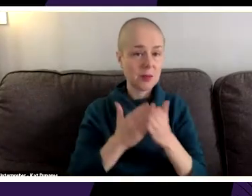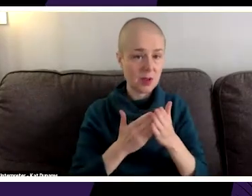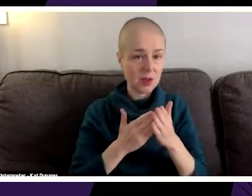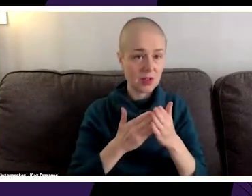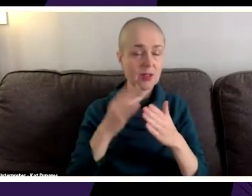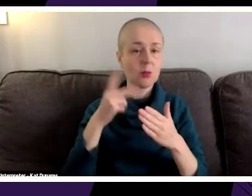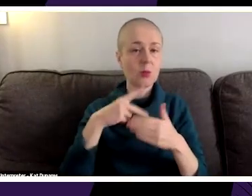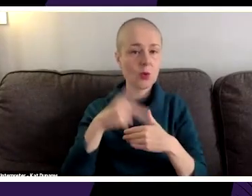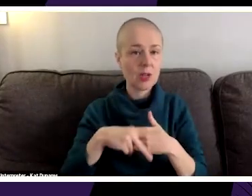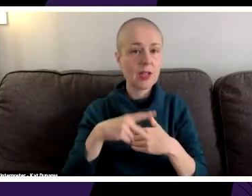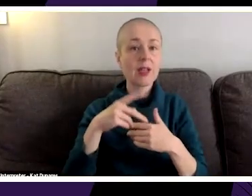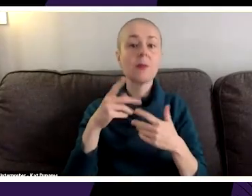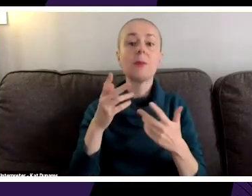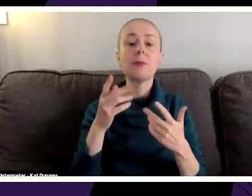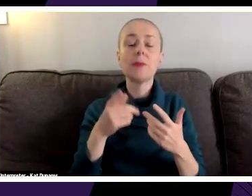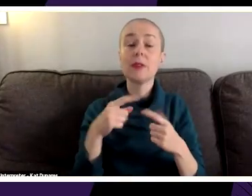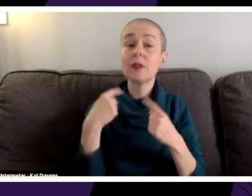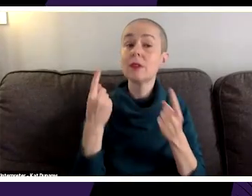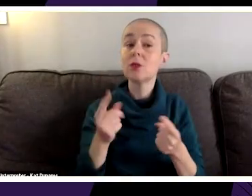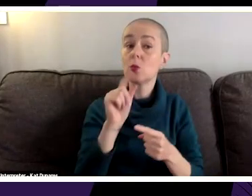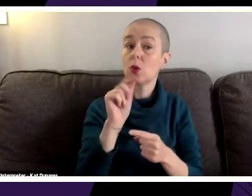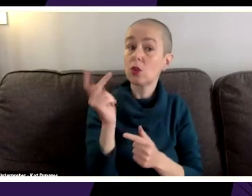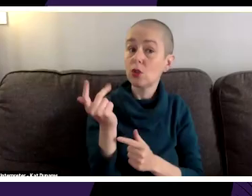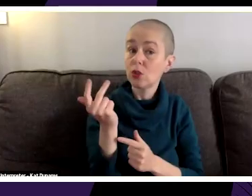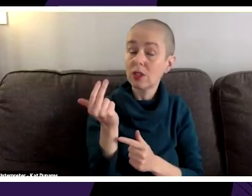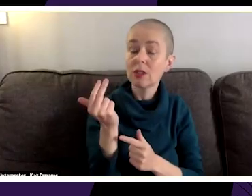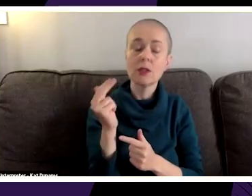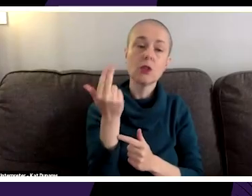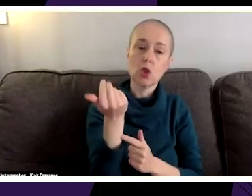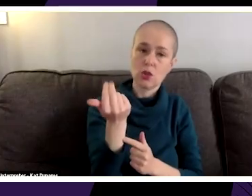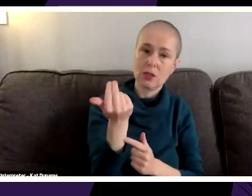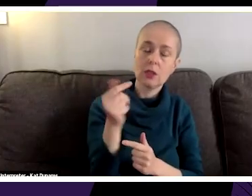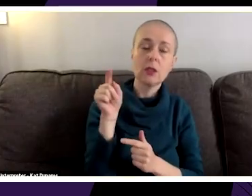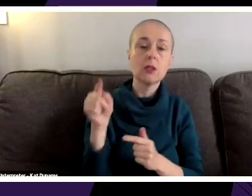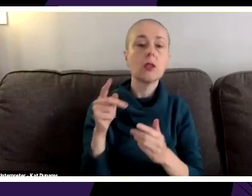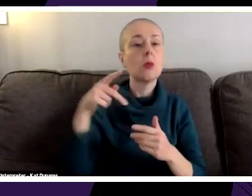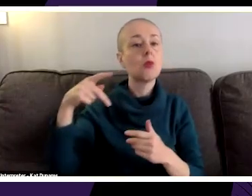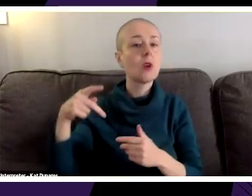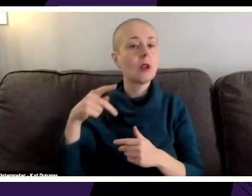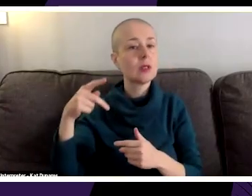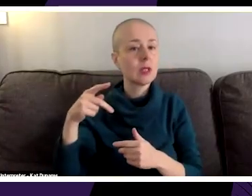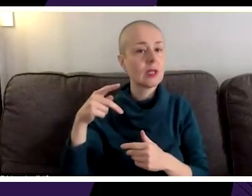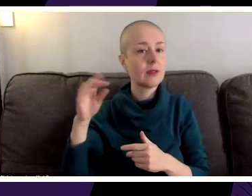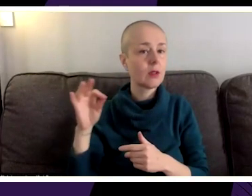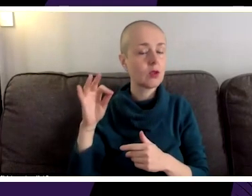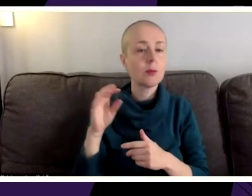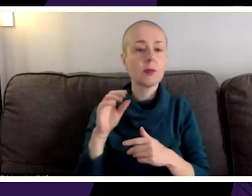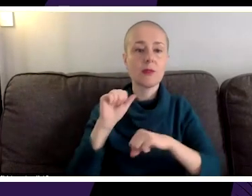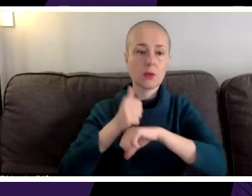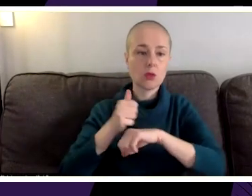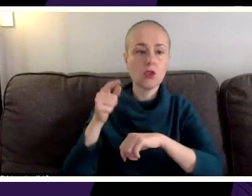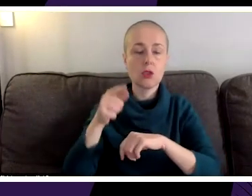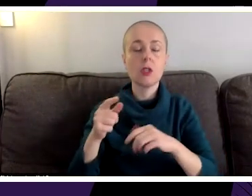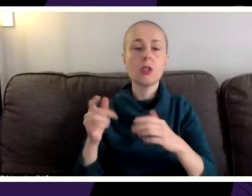portion of the event. Since 2013, the Processing Foundation Fellowships has been an incubator for early career